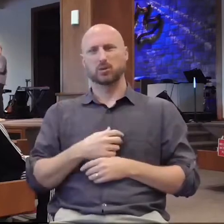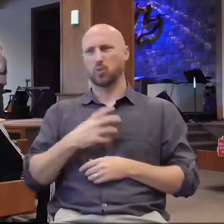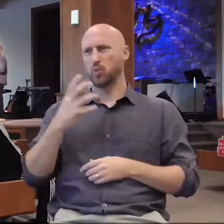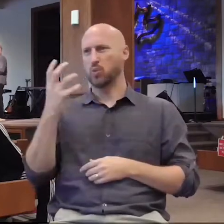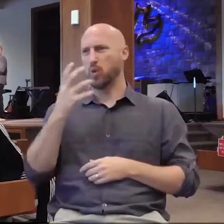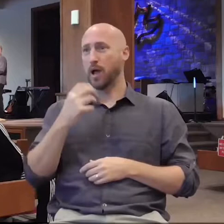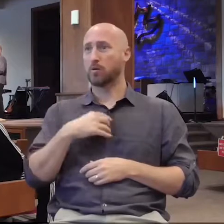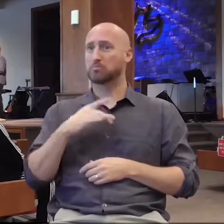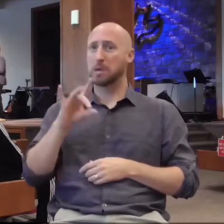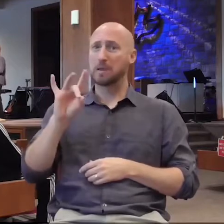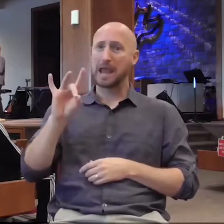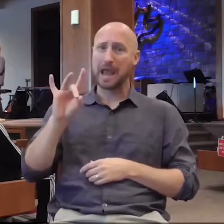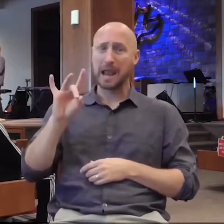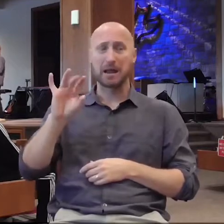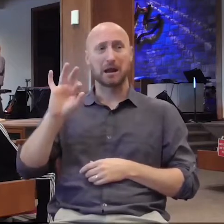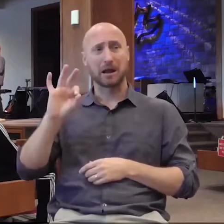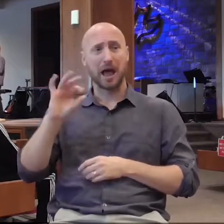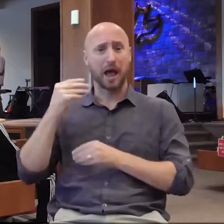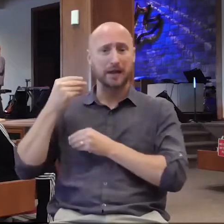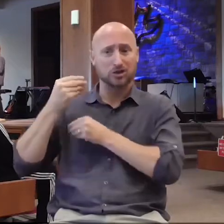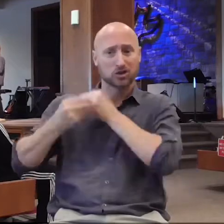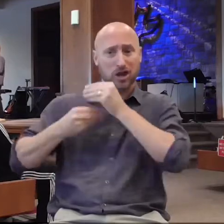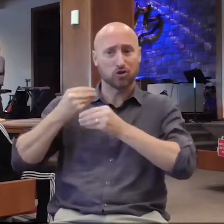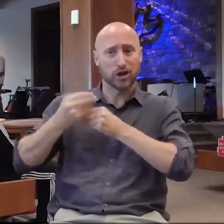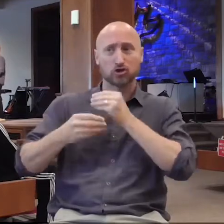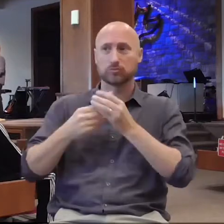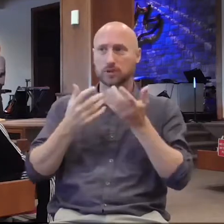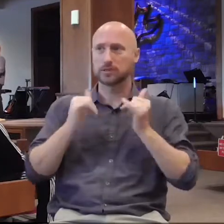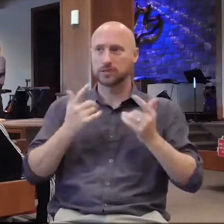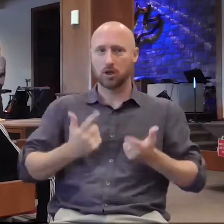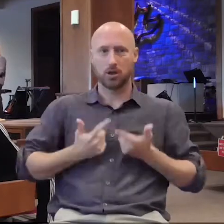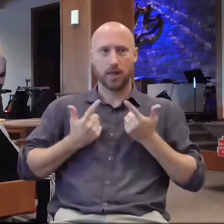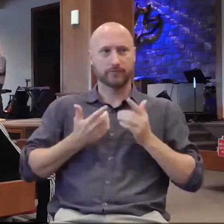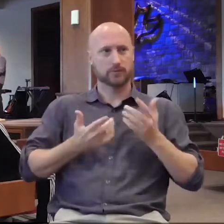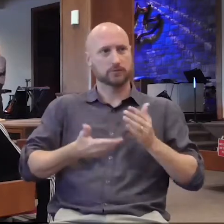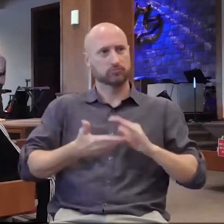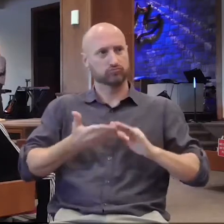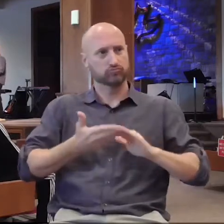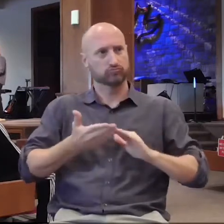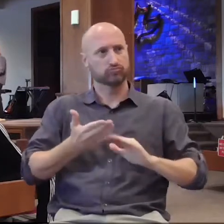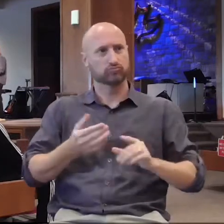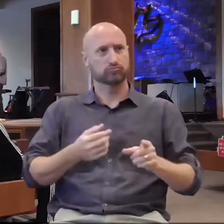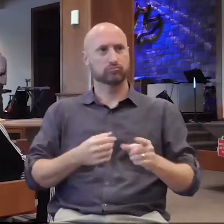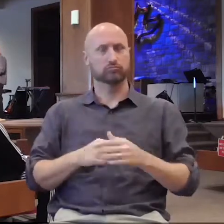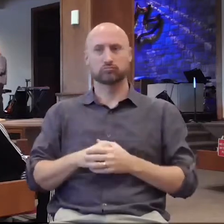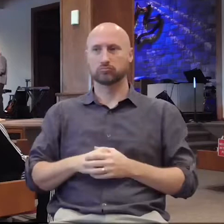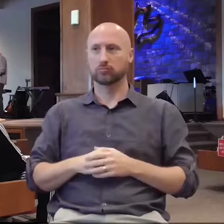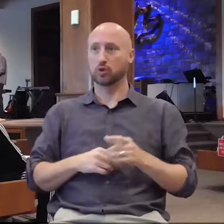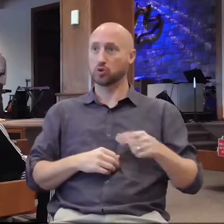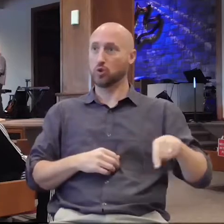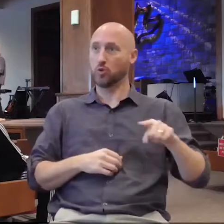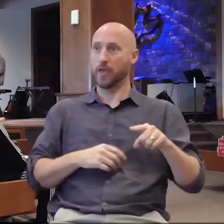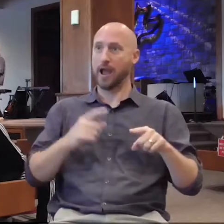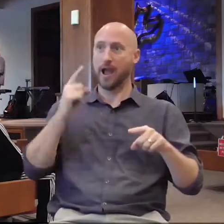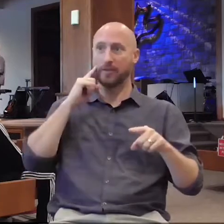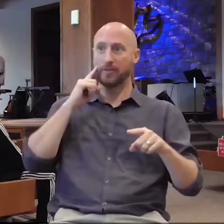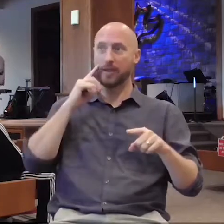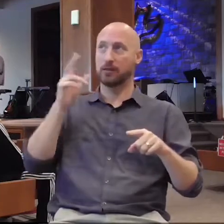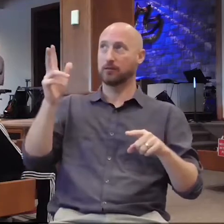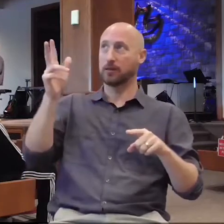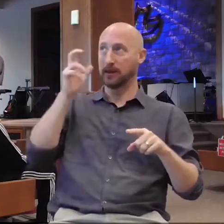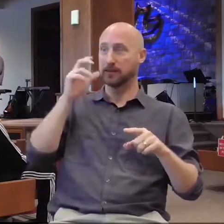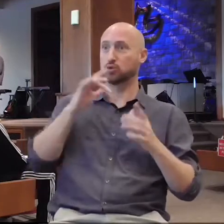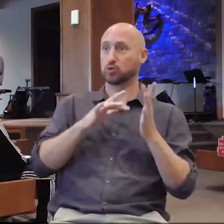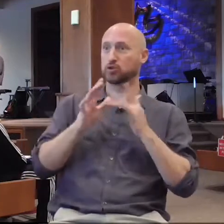8-9 generations that there was still life there. So they must have taken these things to heart. He says, remember, this is what you need to